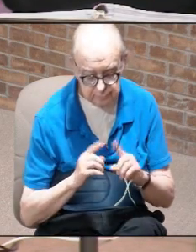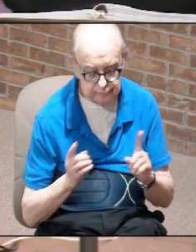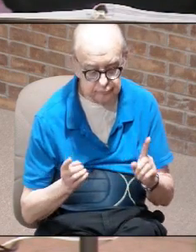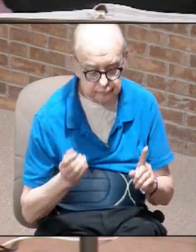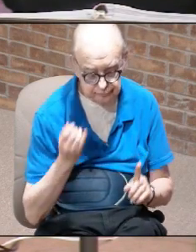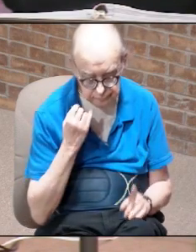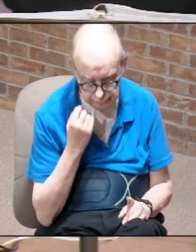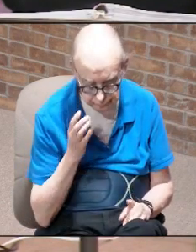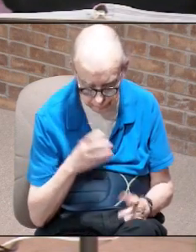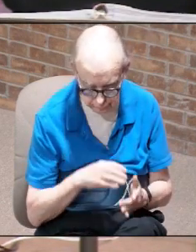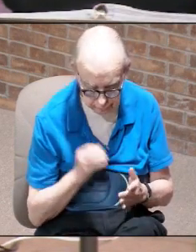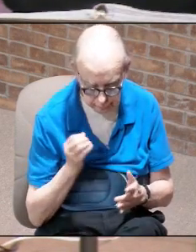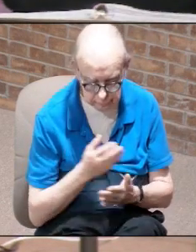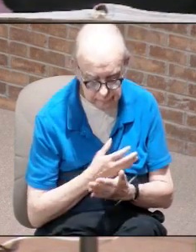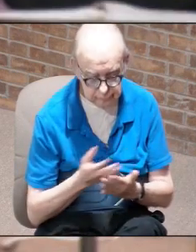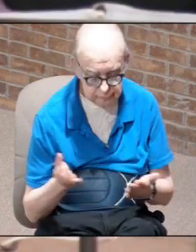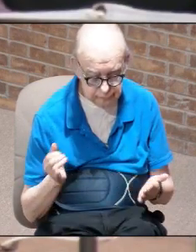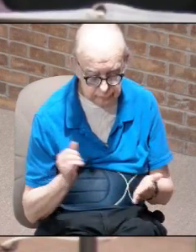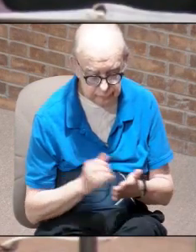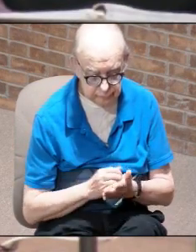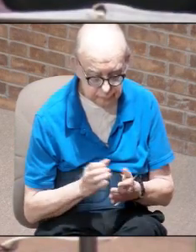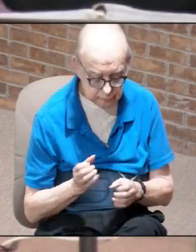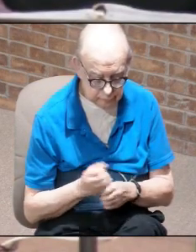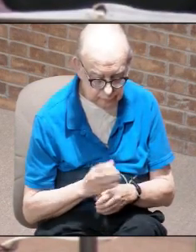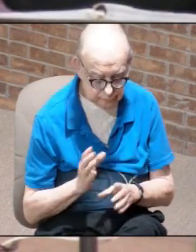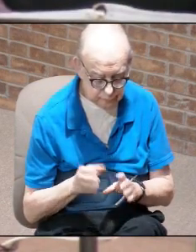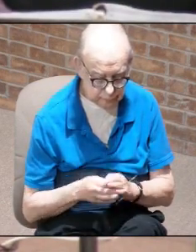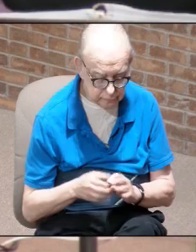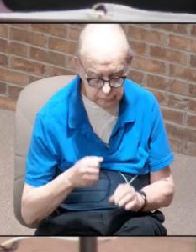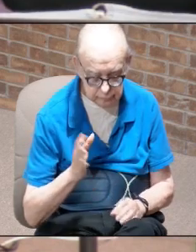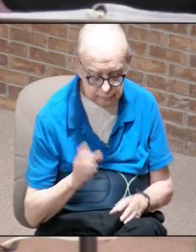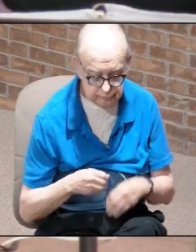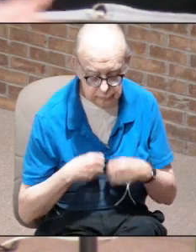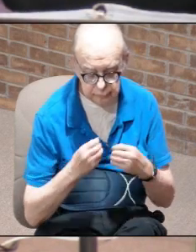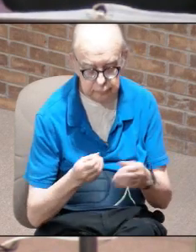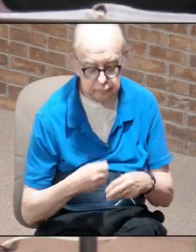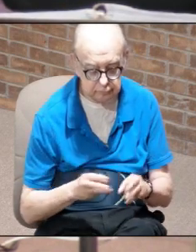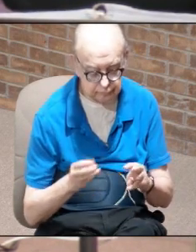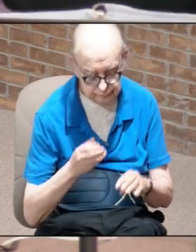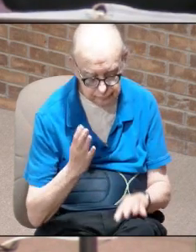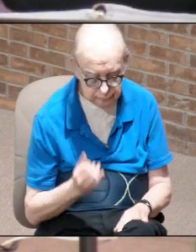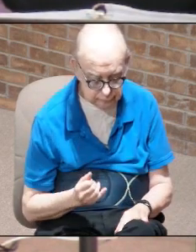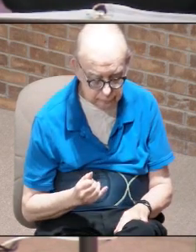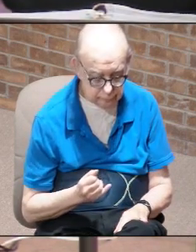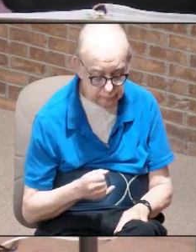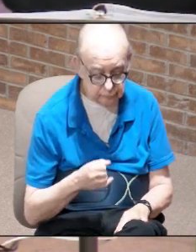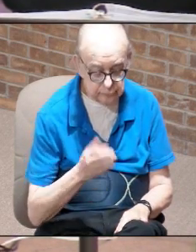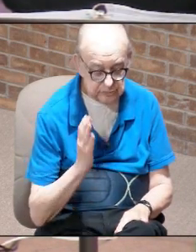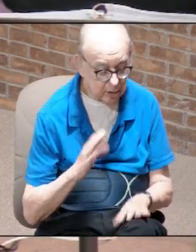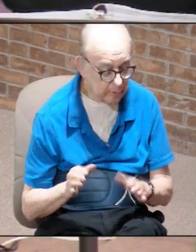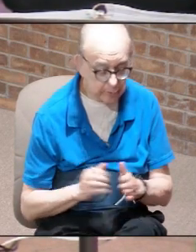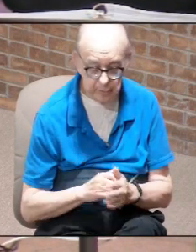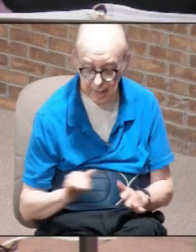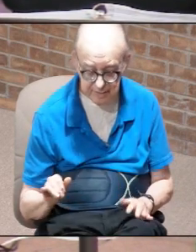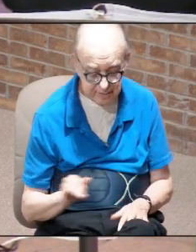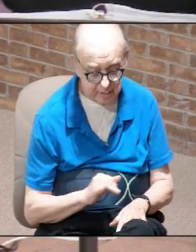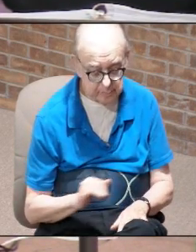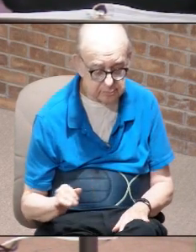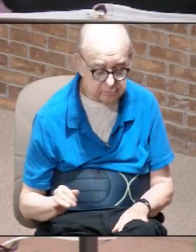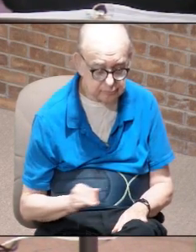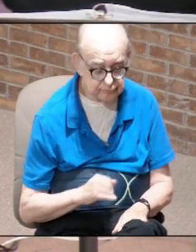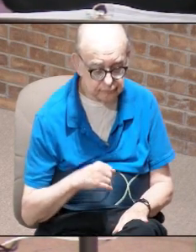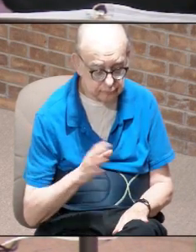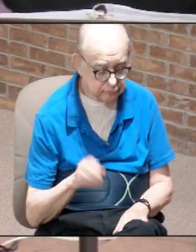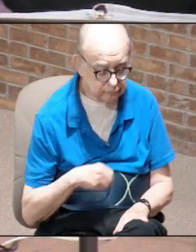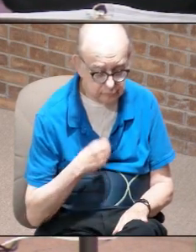But if we learn that everything that we've got belongs to God and we want to give it away, because that's what He's going to do.